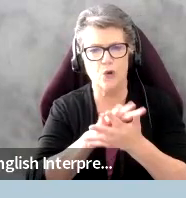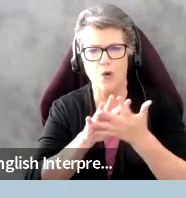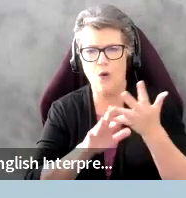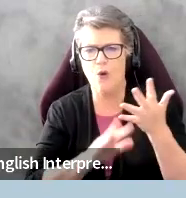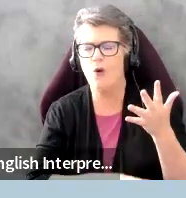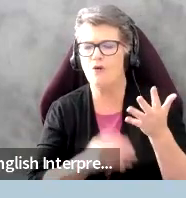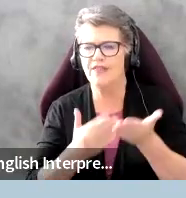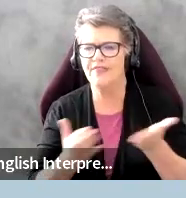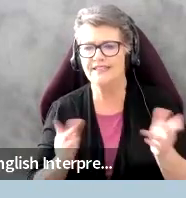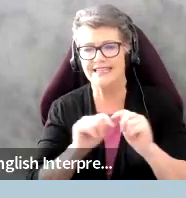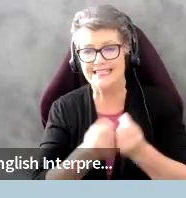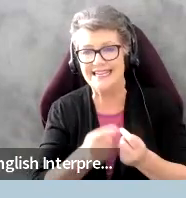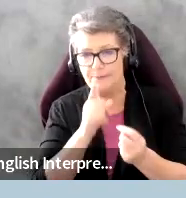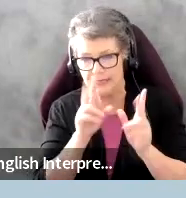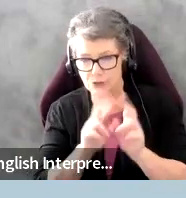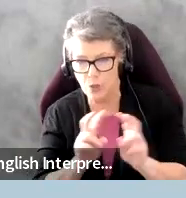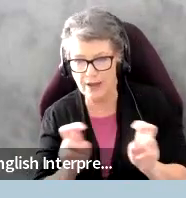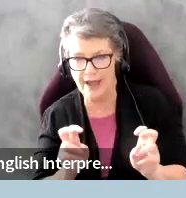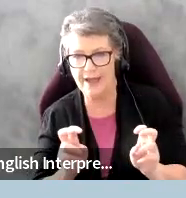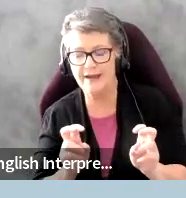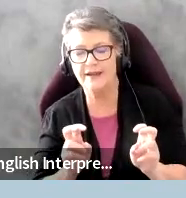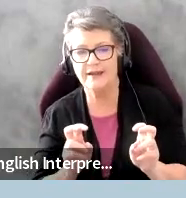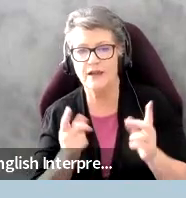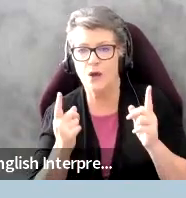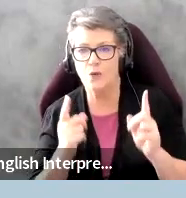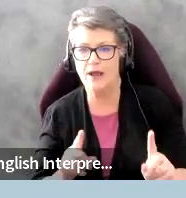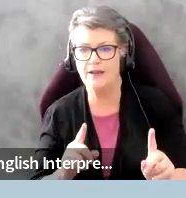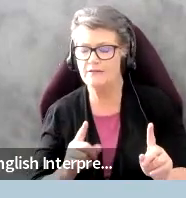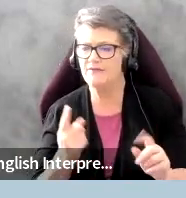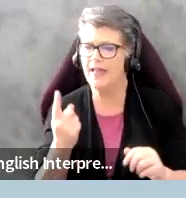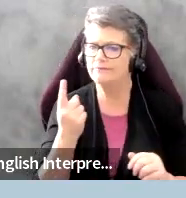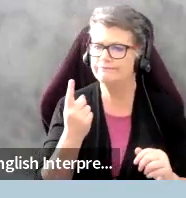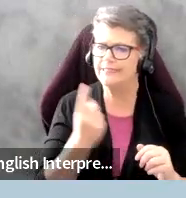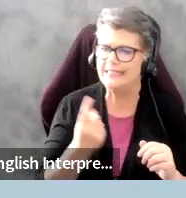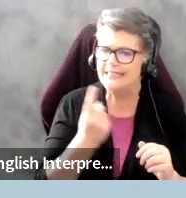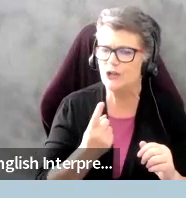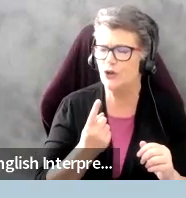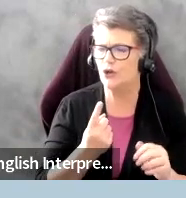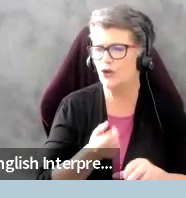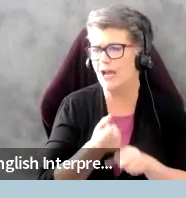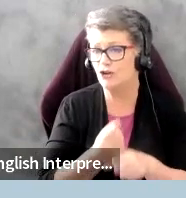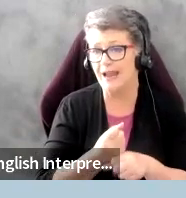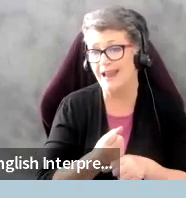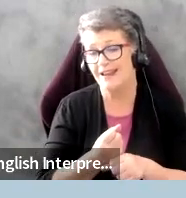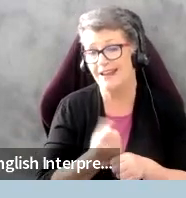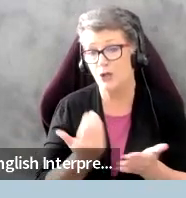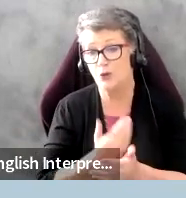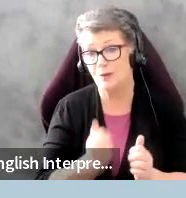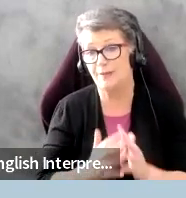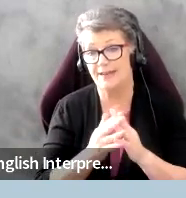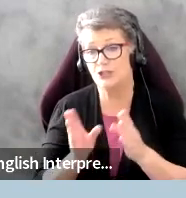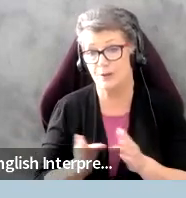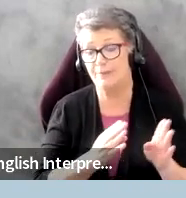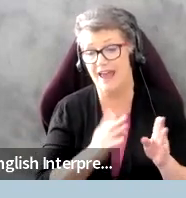really needs to look at when they are considering and creating maybe an implementation plan for